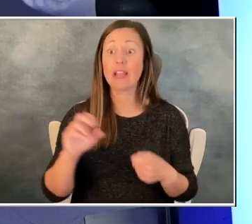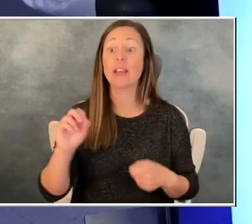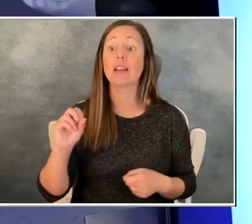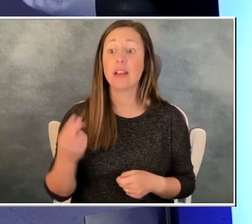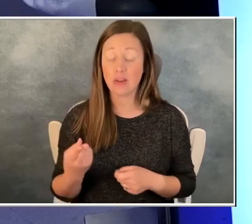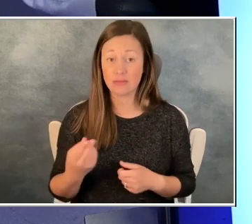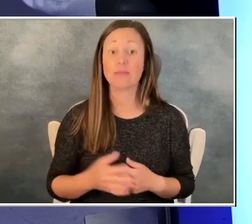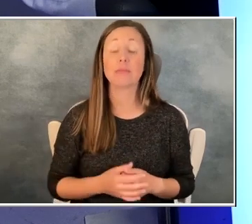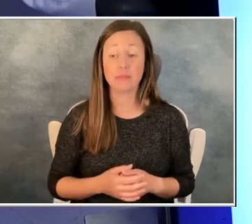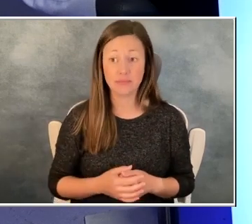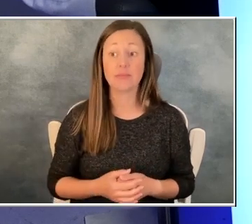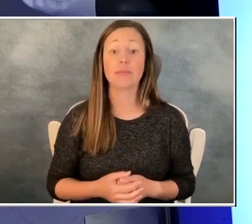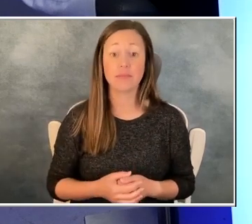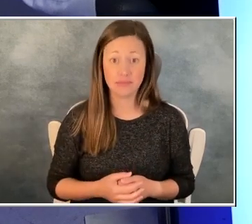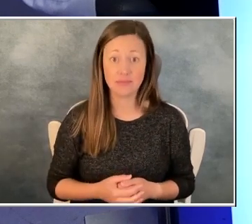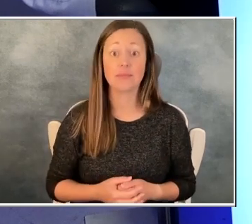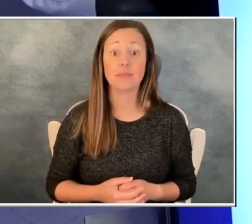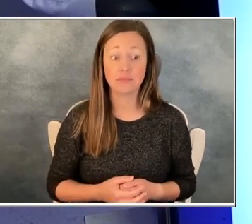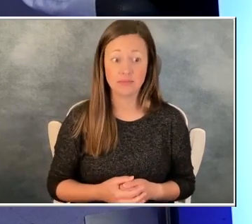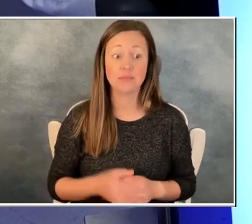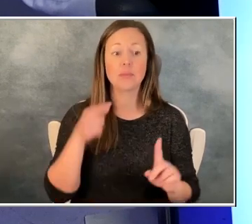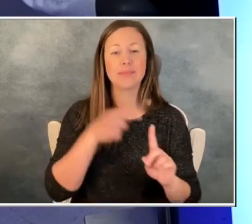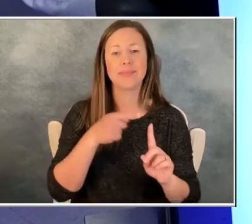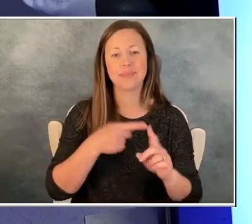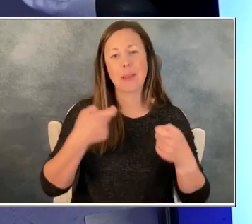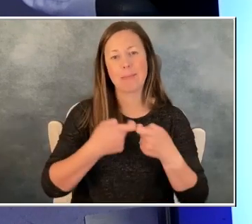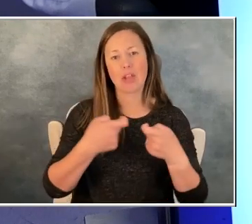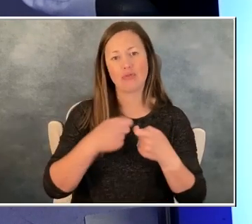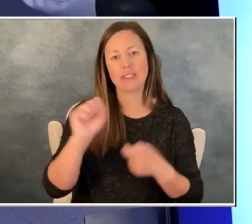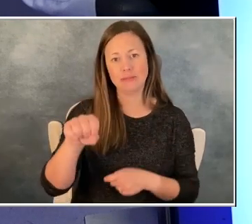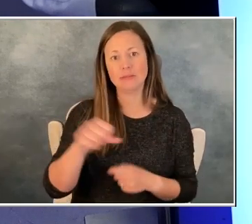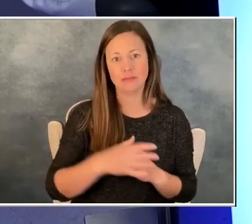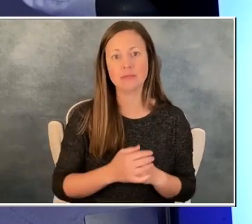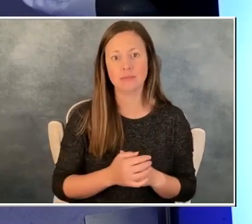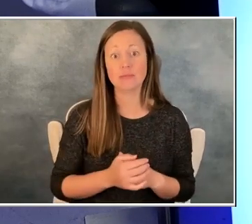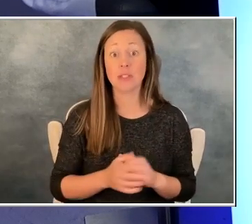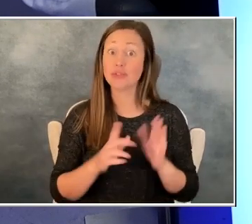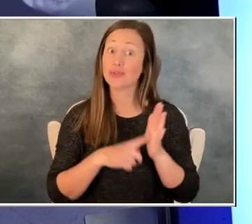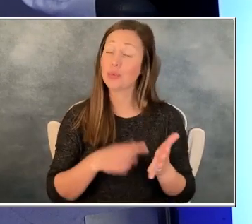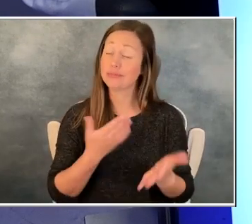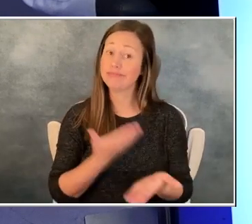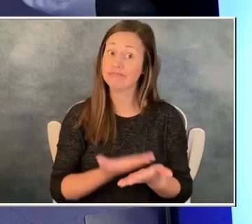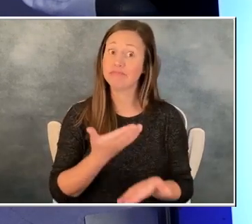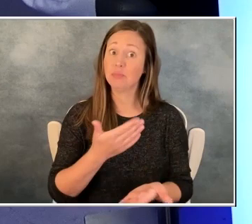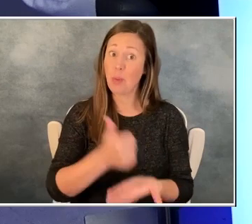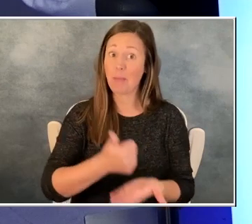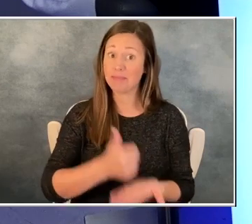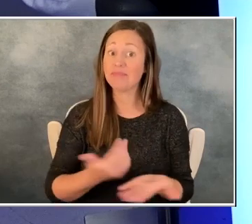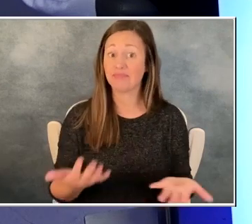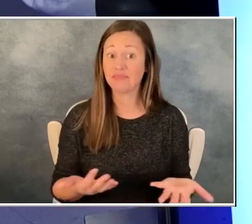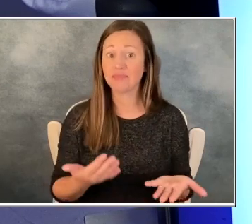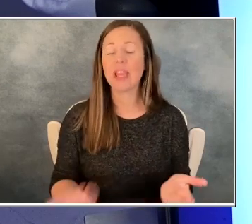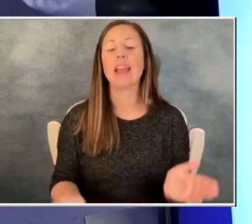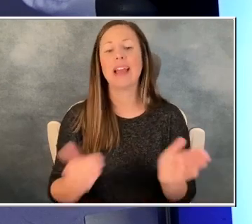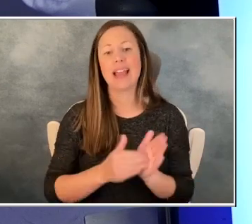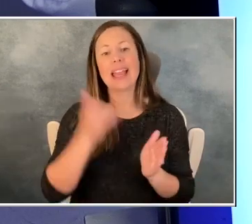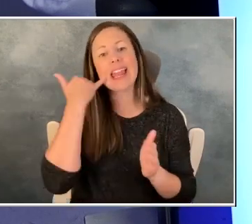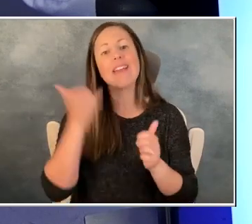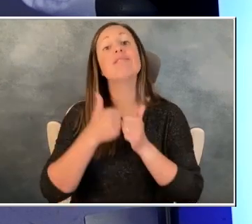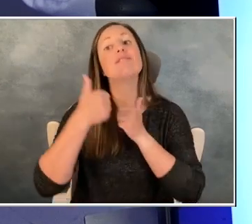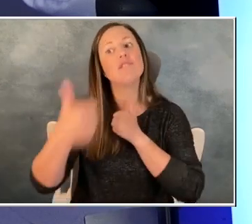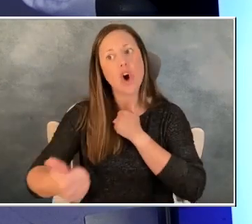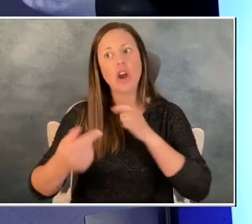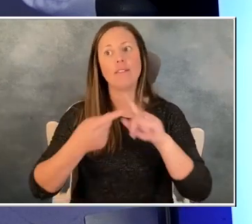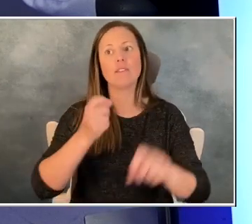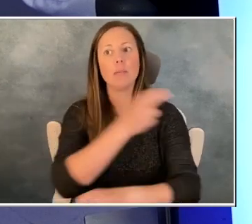be... Yes, that's the big thing is batteries. It's actually been shown to help in those cases. And again, if you're far away from a hospital, if you can